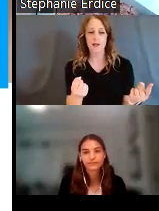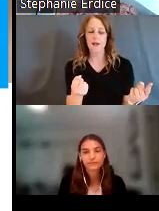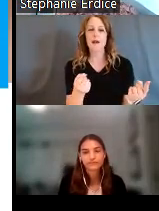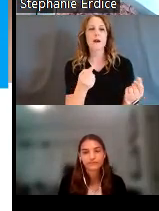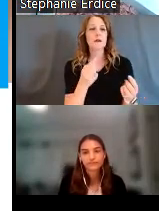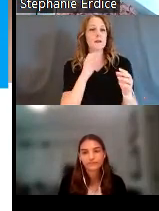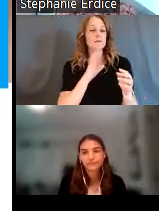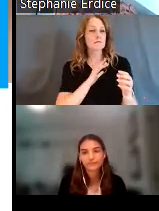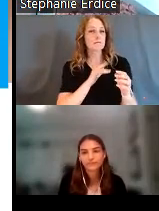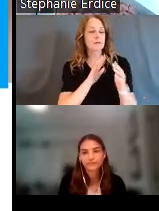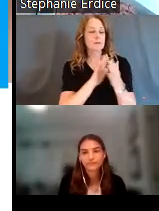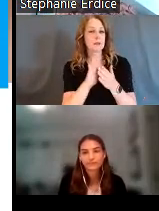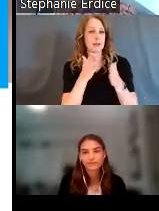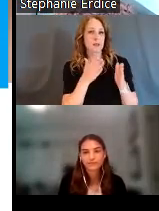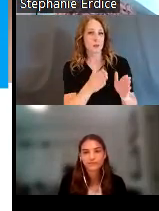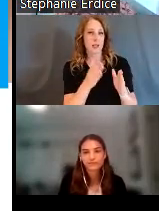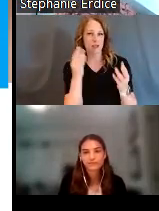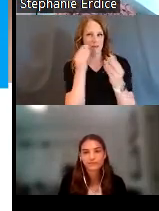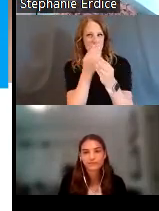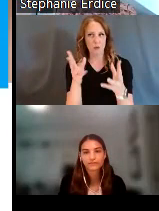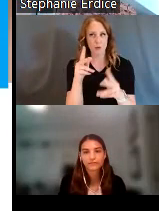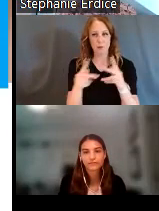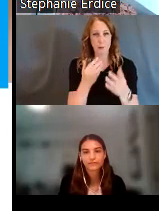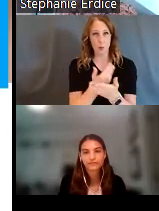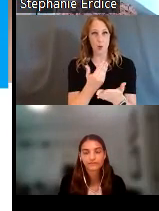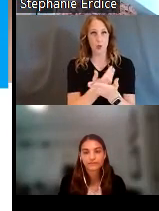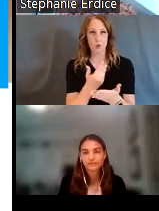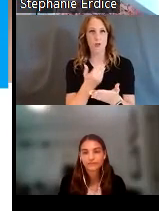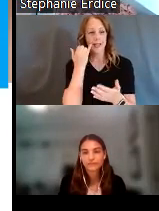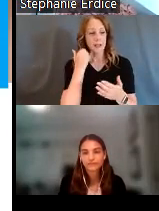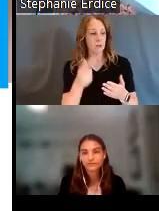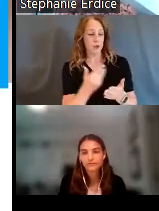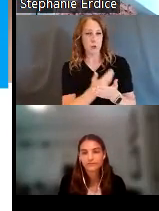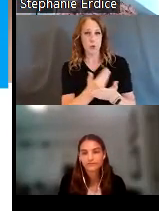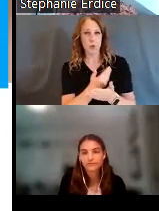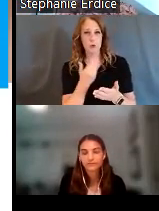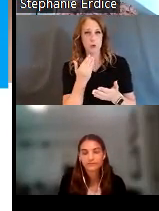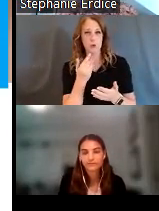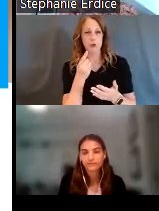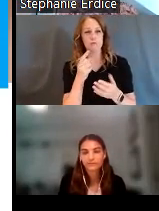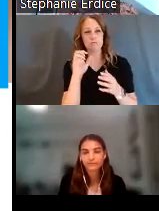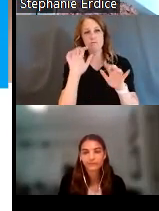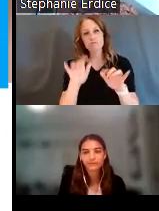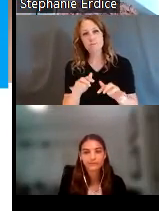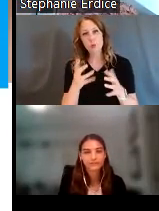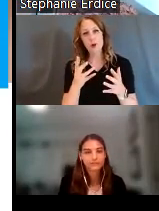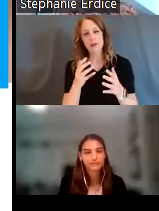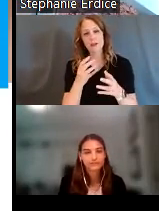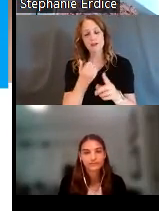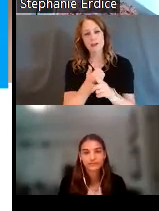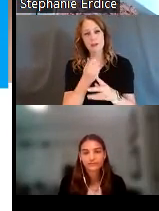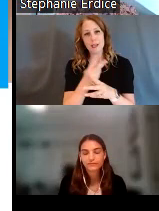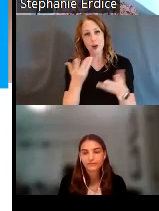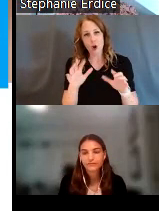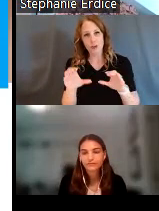share with some folks that are new. And some folks that are new, it's a great way for you to share what self-care you're bringing to advocacy. So I'm seeing